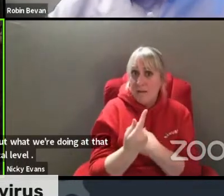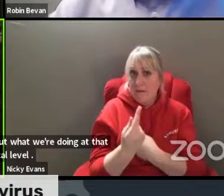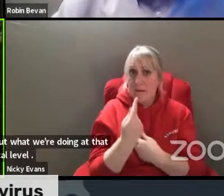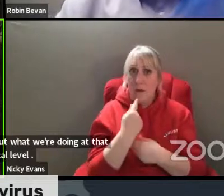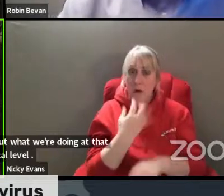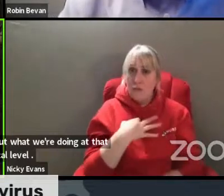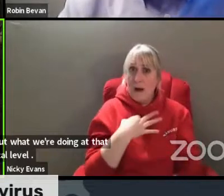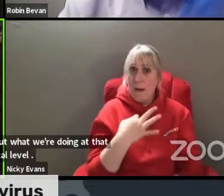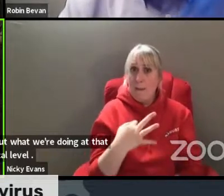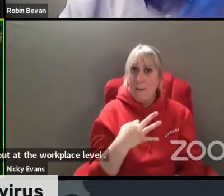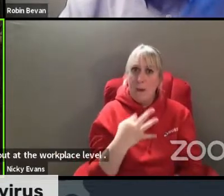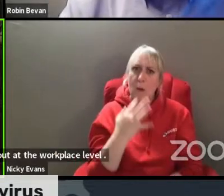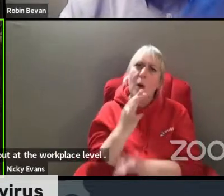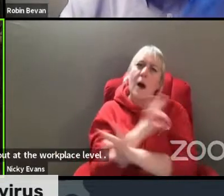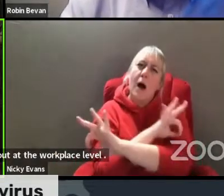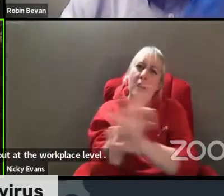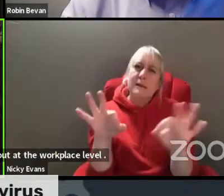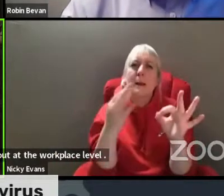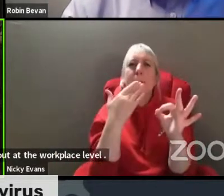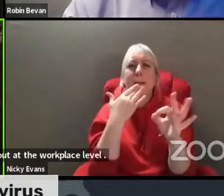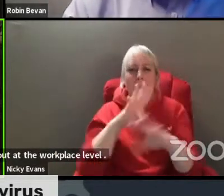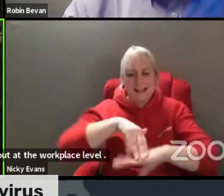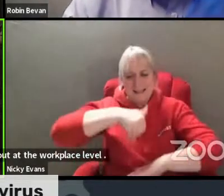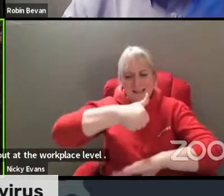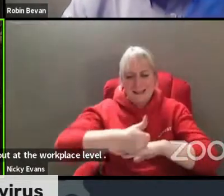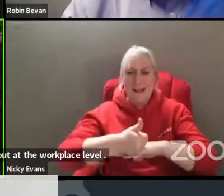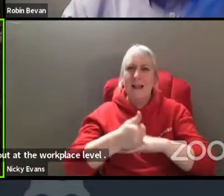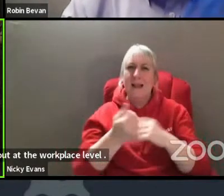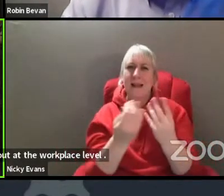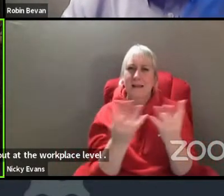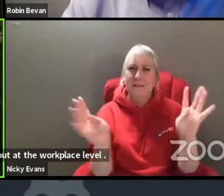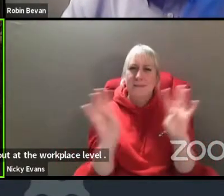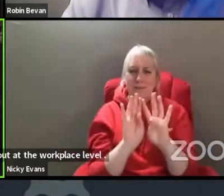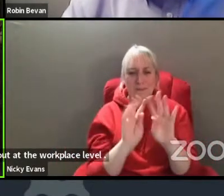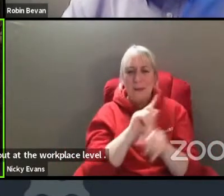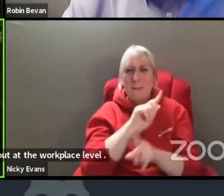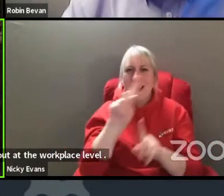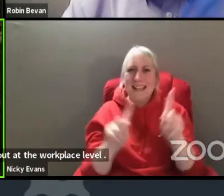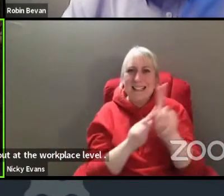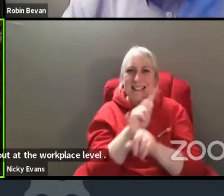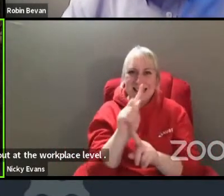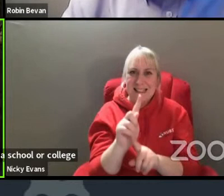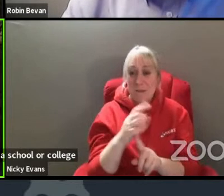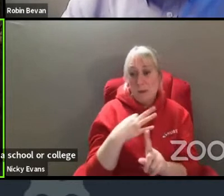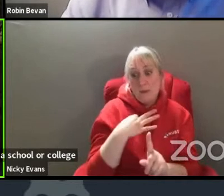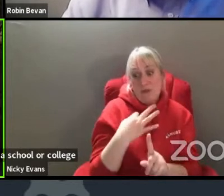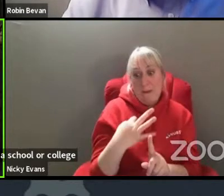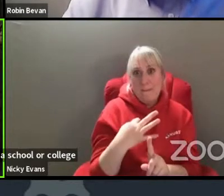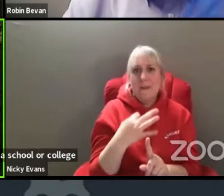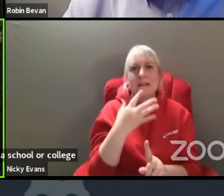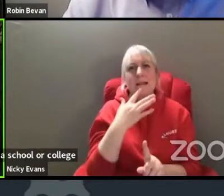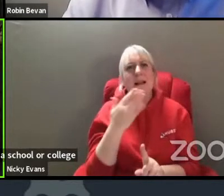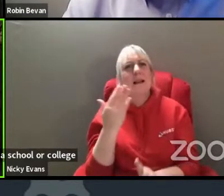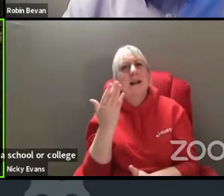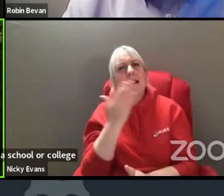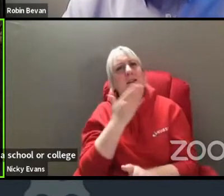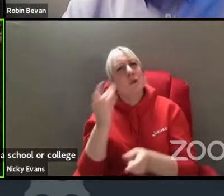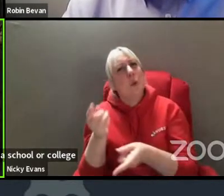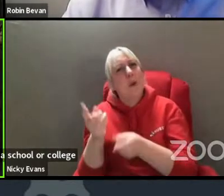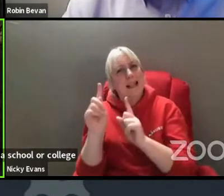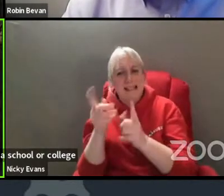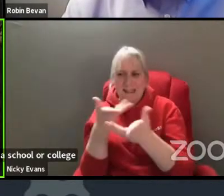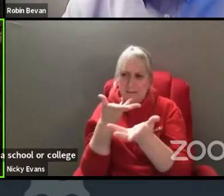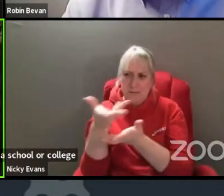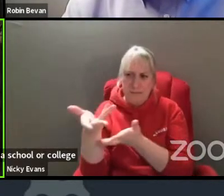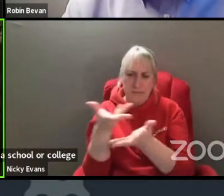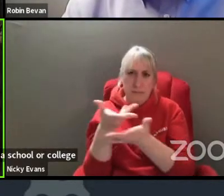members to engage now about what makes things safer and to engage with school leaders. If you're in a school or college without a rep,